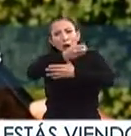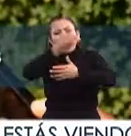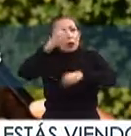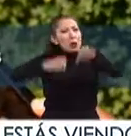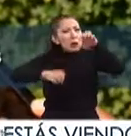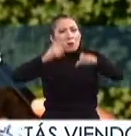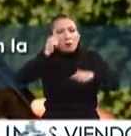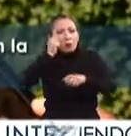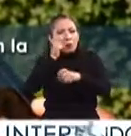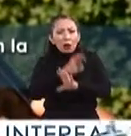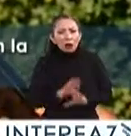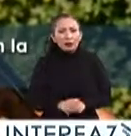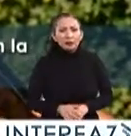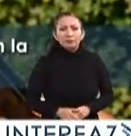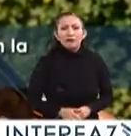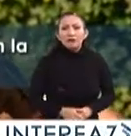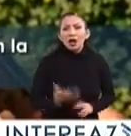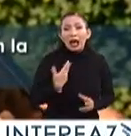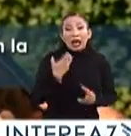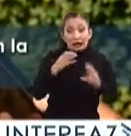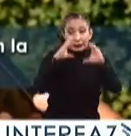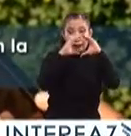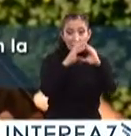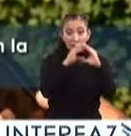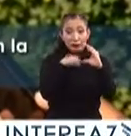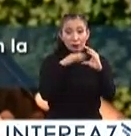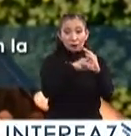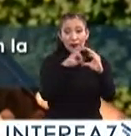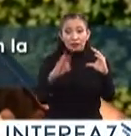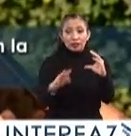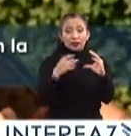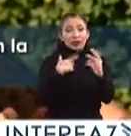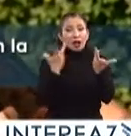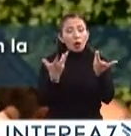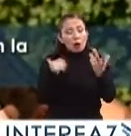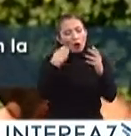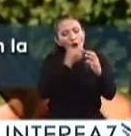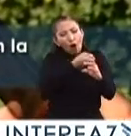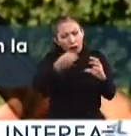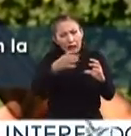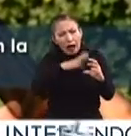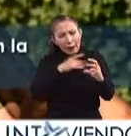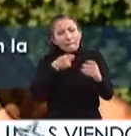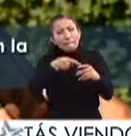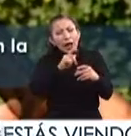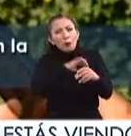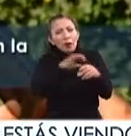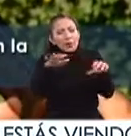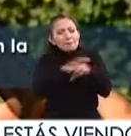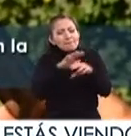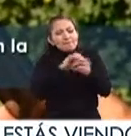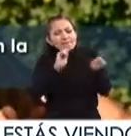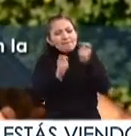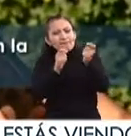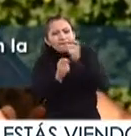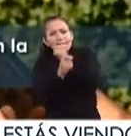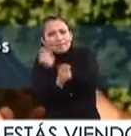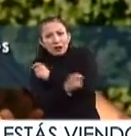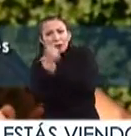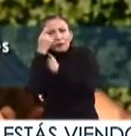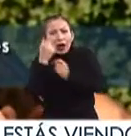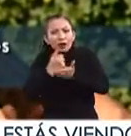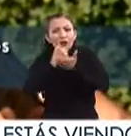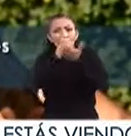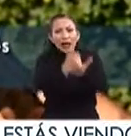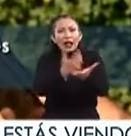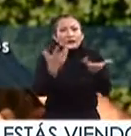our brains are plastic at all ages. We are really able to change the way our brains are structured based on where we pay attention. And